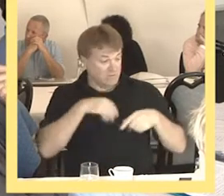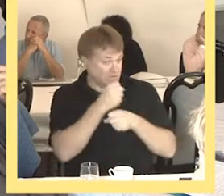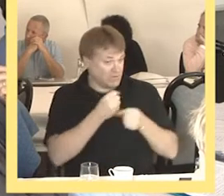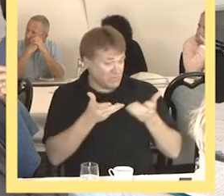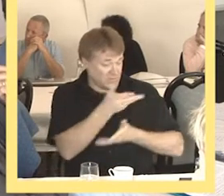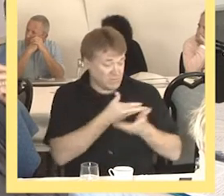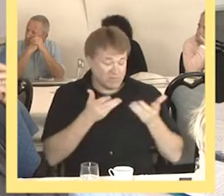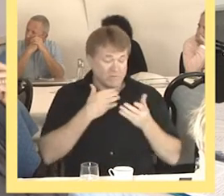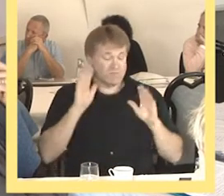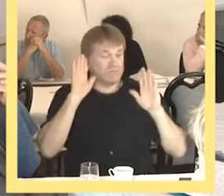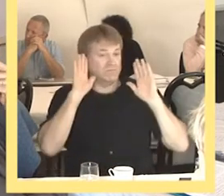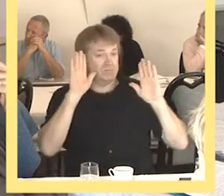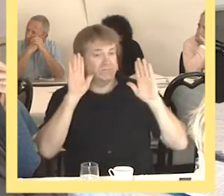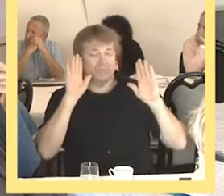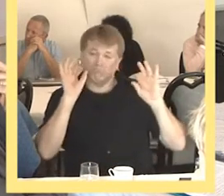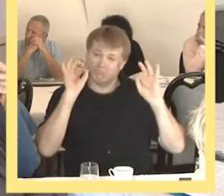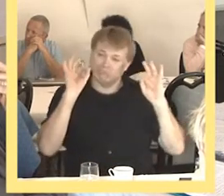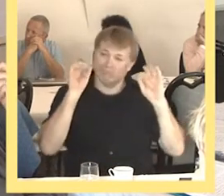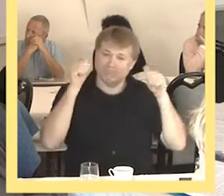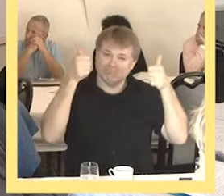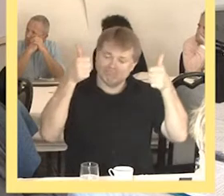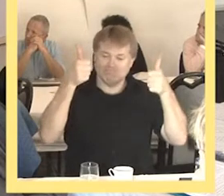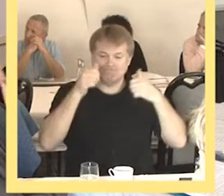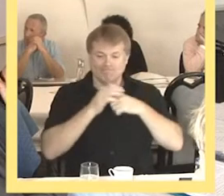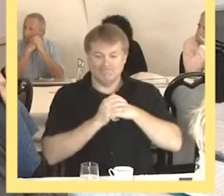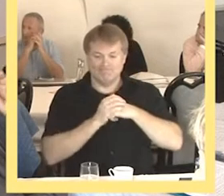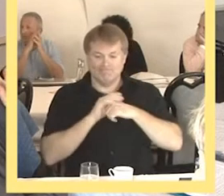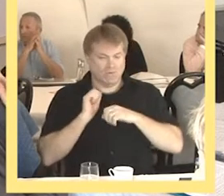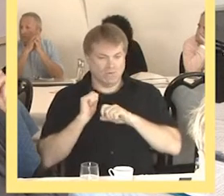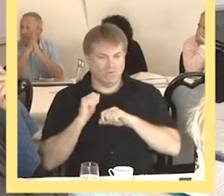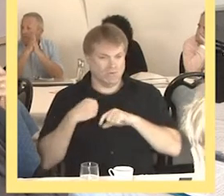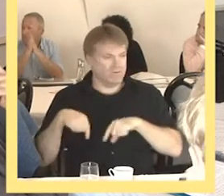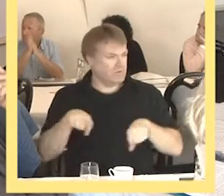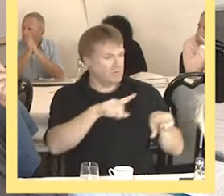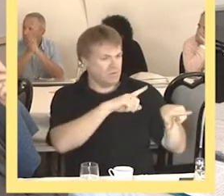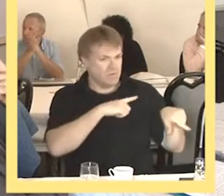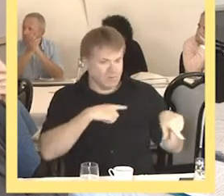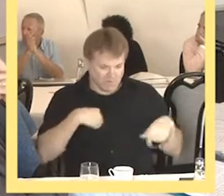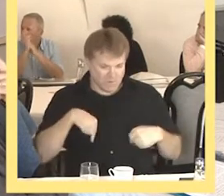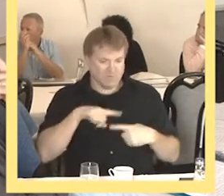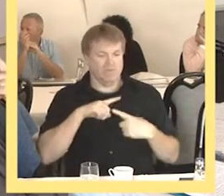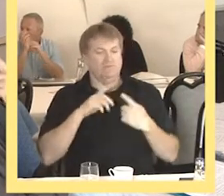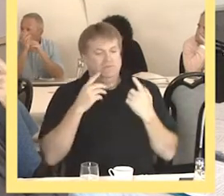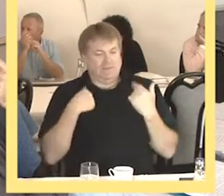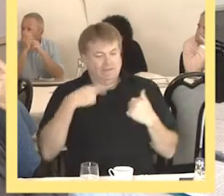great opportunity for all of us, and I think everybody is maybe inspired by something